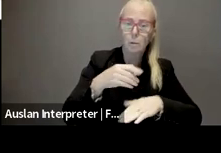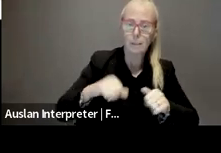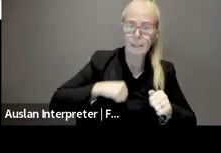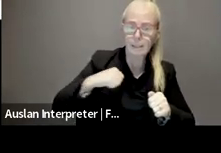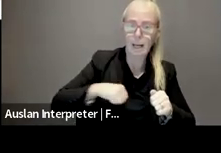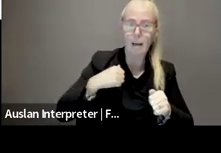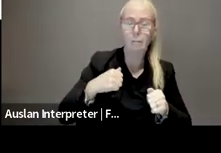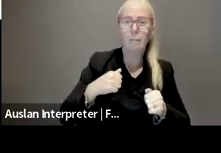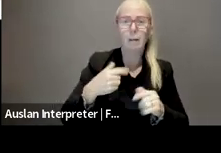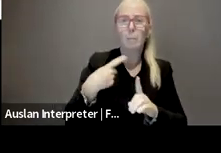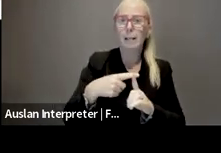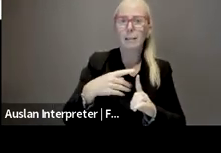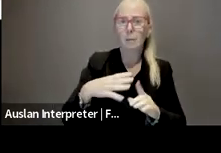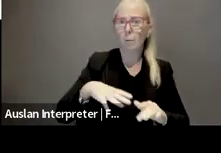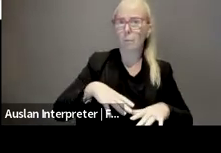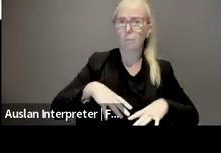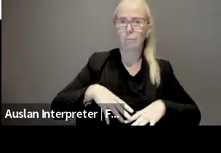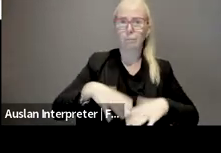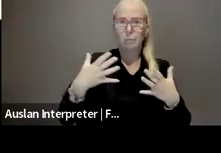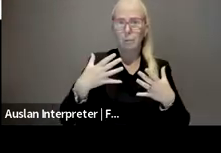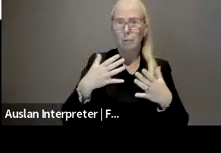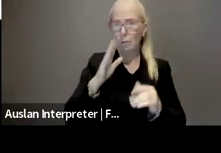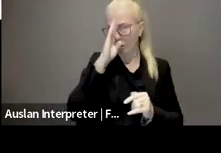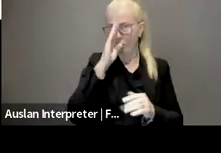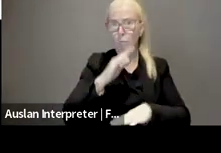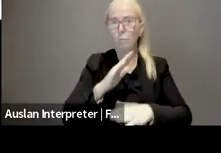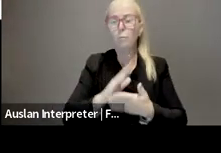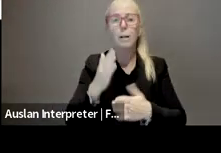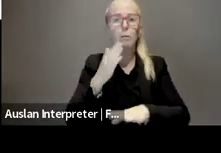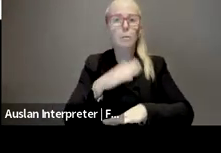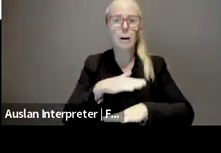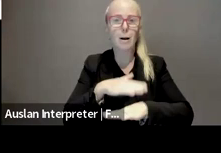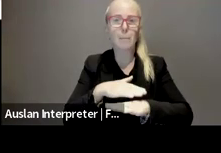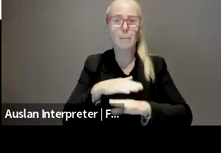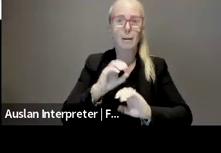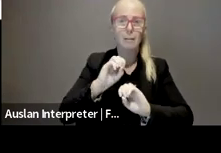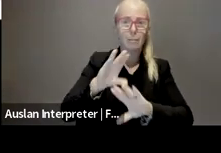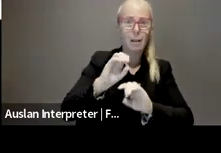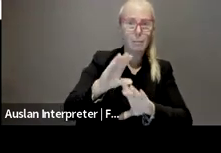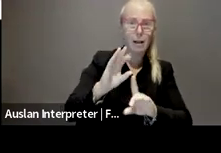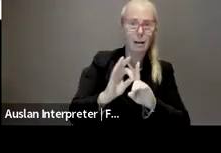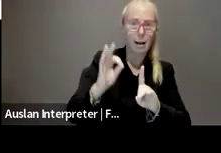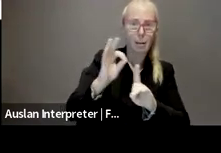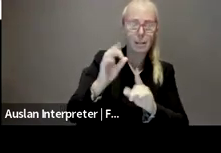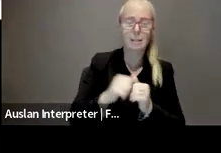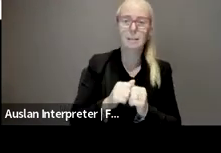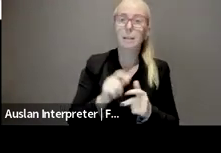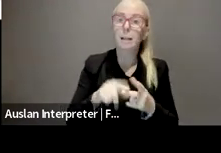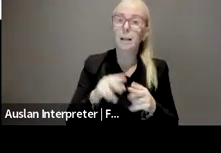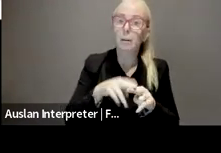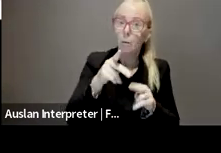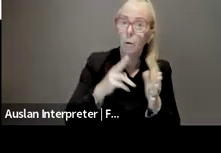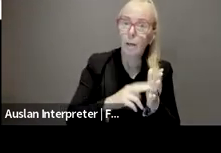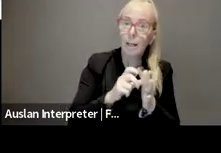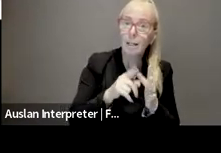informed. And we'd love your support. If you're a small NDIS provider, we'd love to speak with you and hear more about your